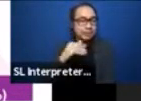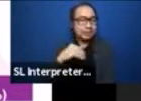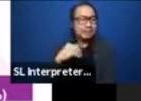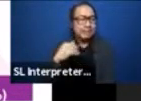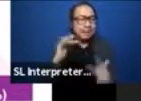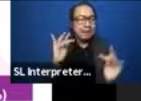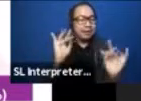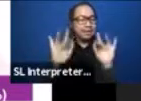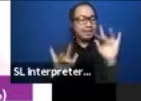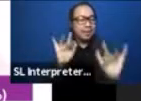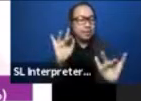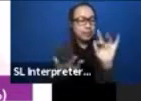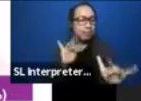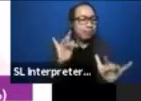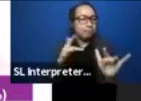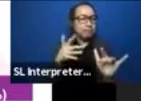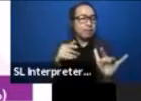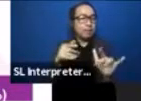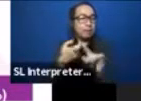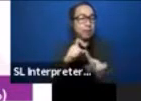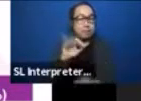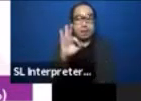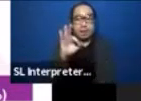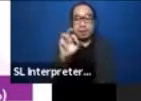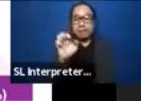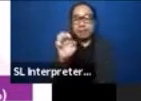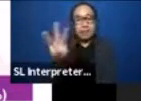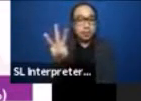FEW. As you can see